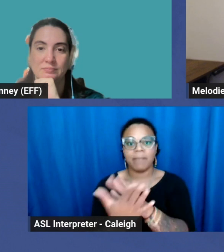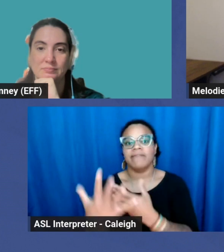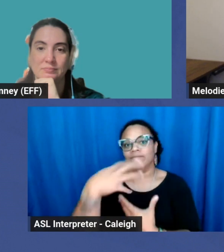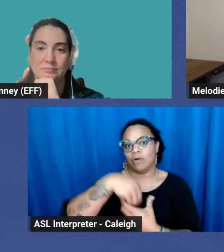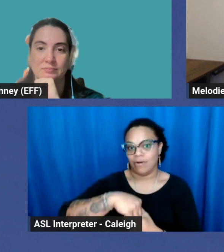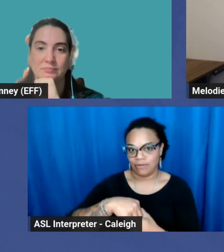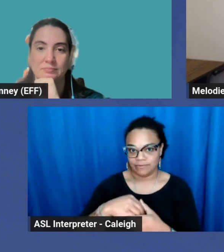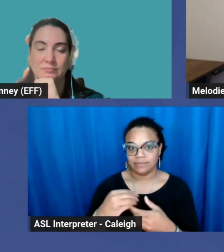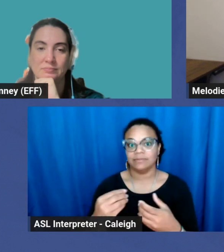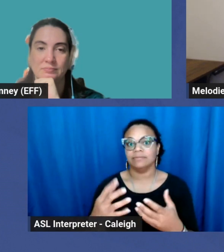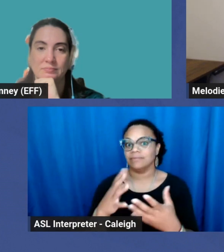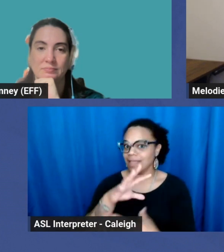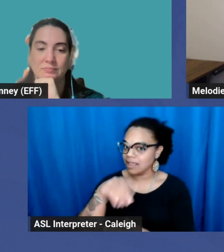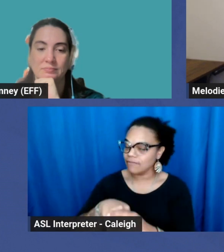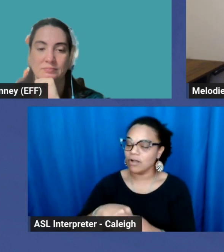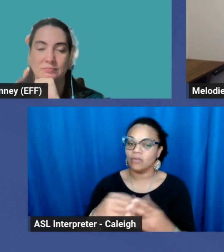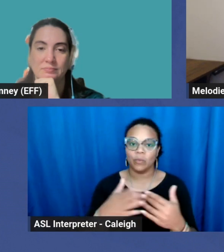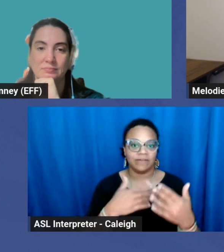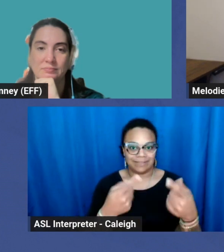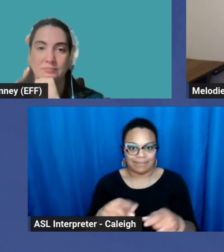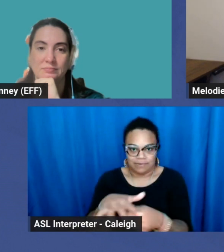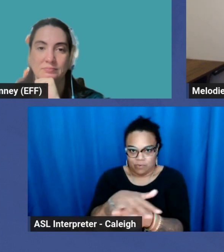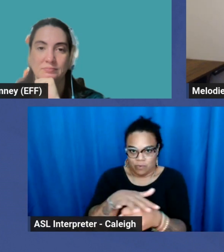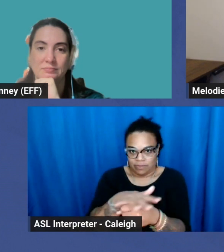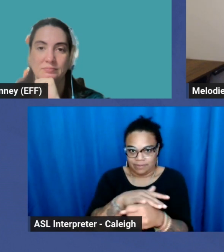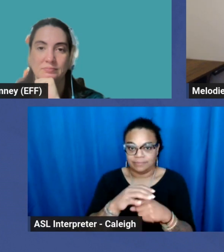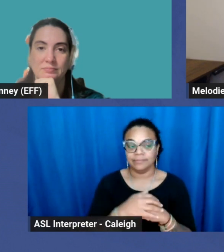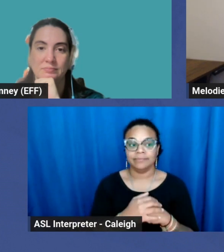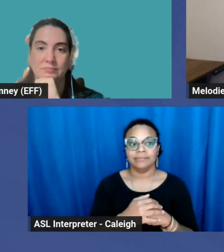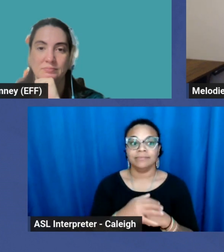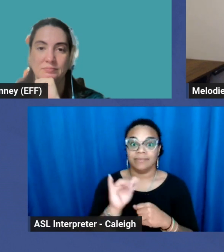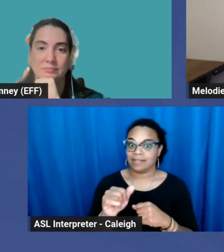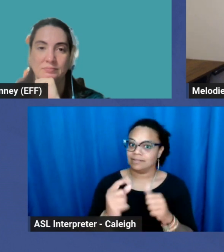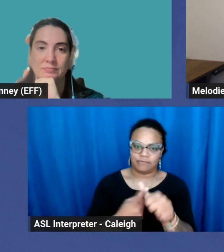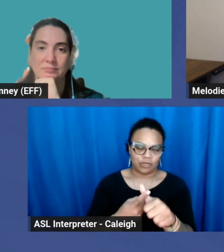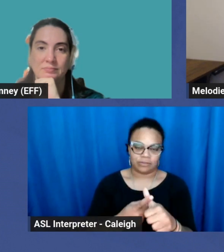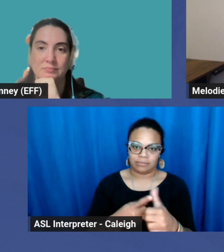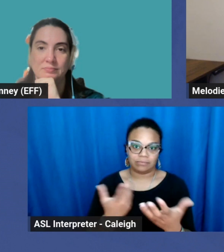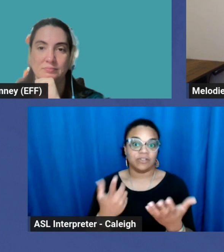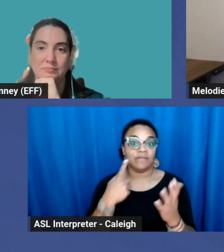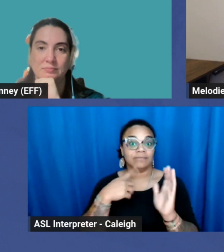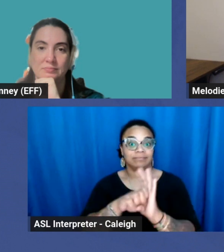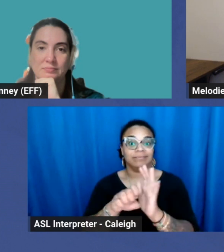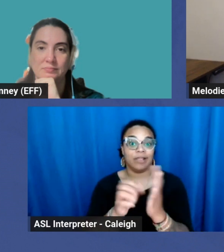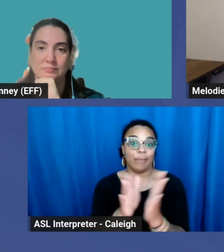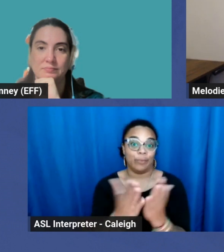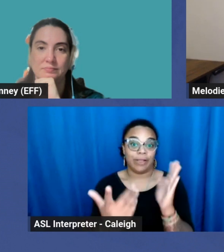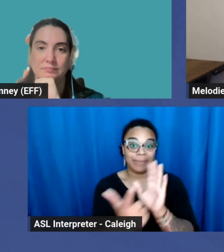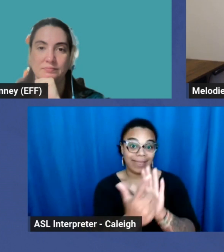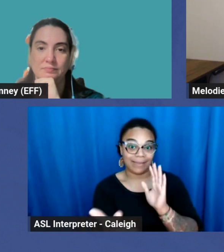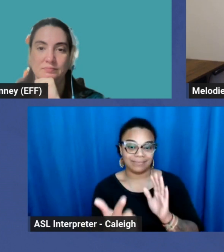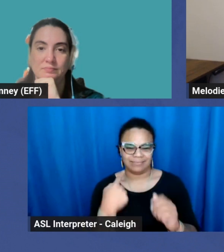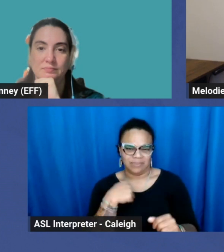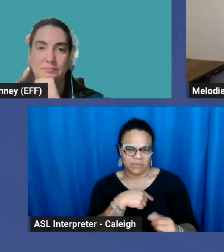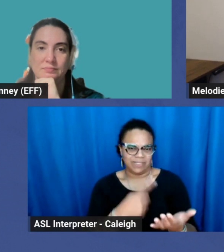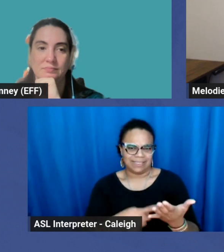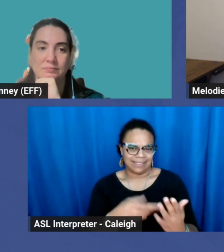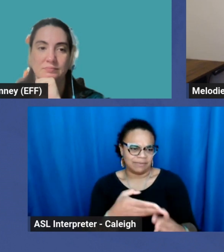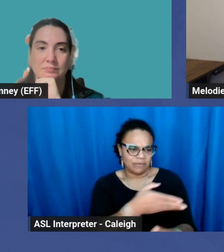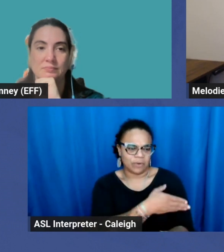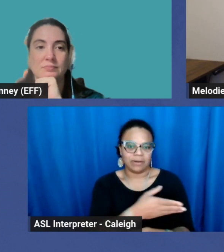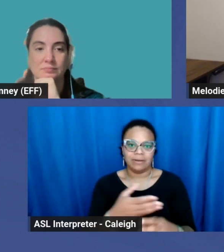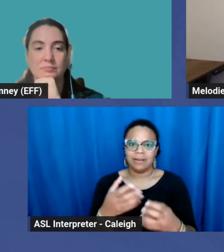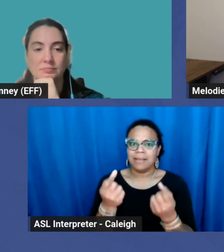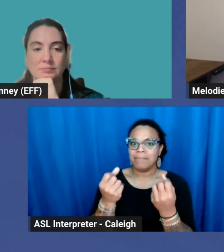with what's going on locally. That's number one. So when it comes to book bans, as we were talking about before, a lot of this is happening on the hyper local